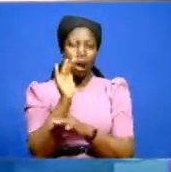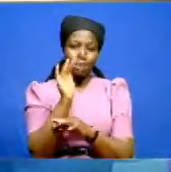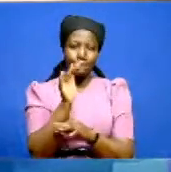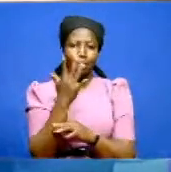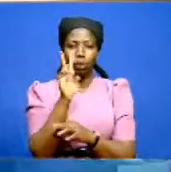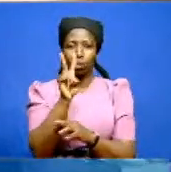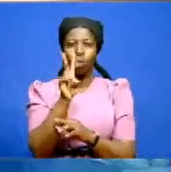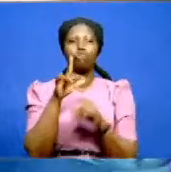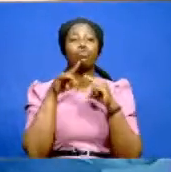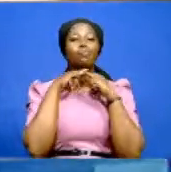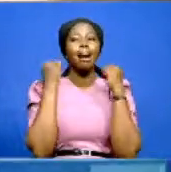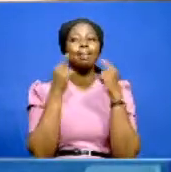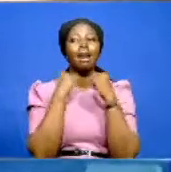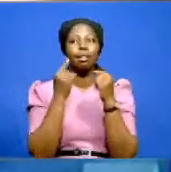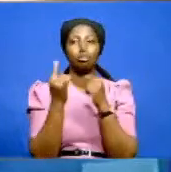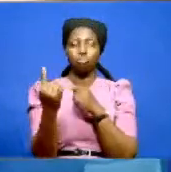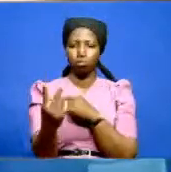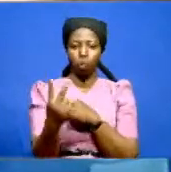two pastors to pray.